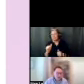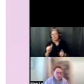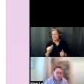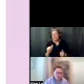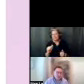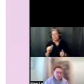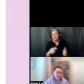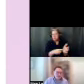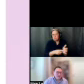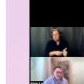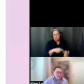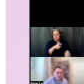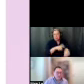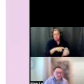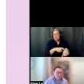takes some time.